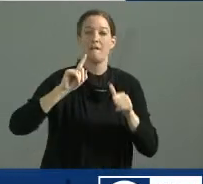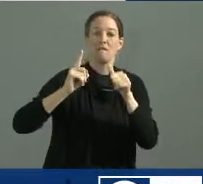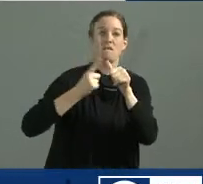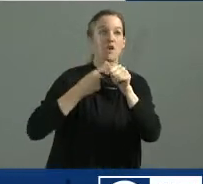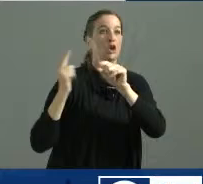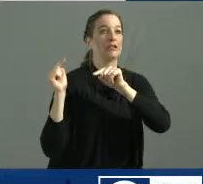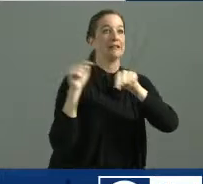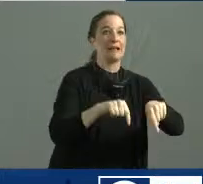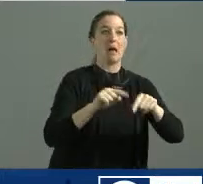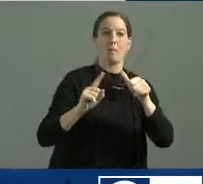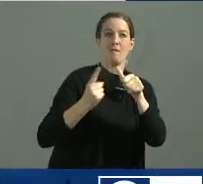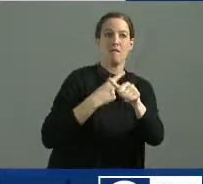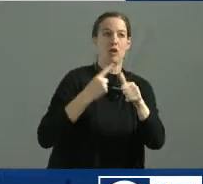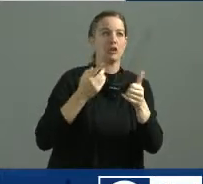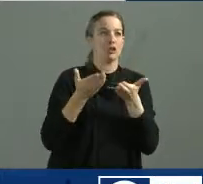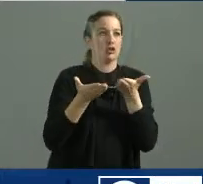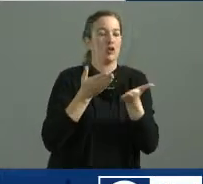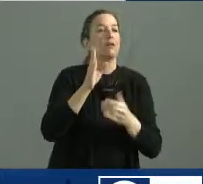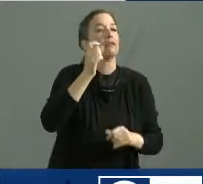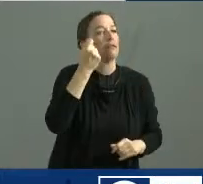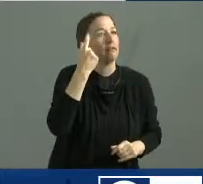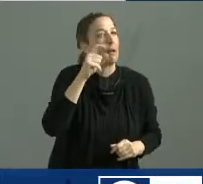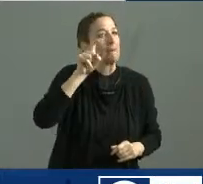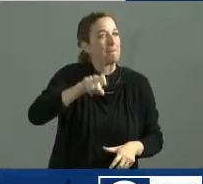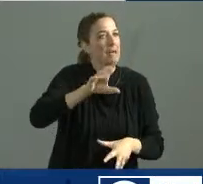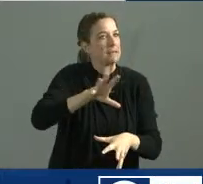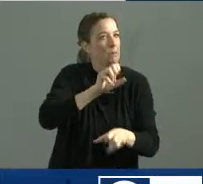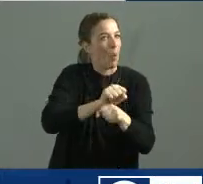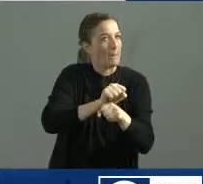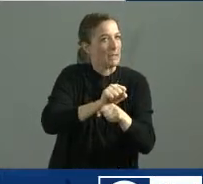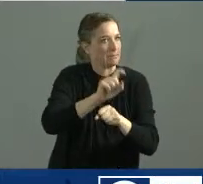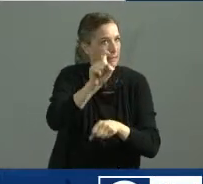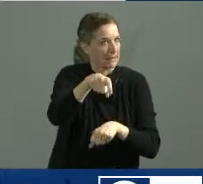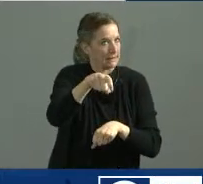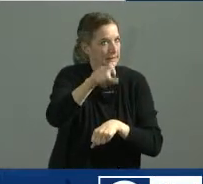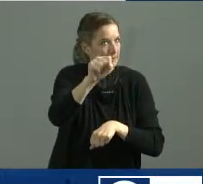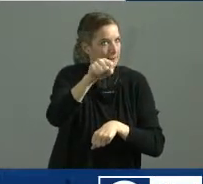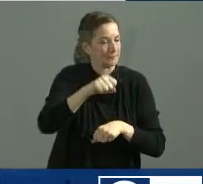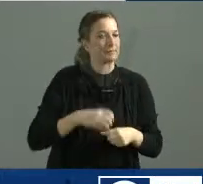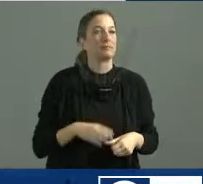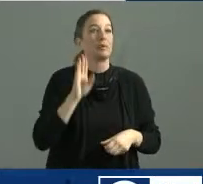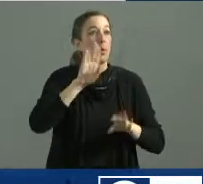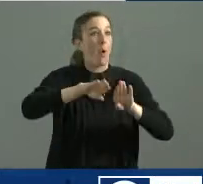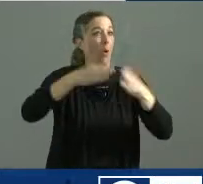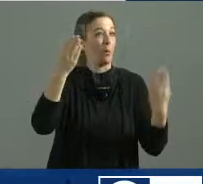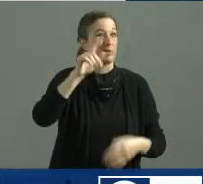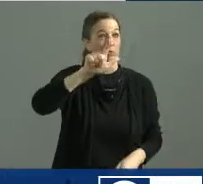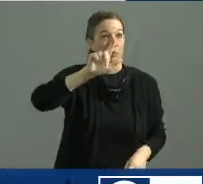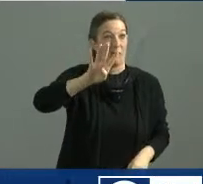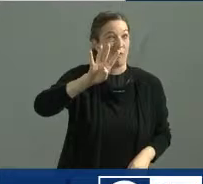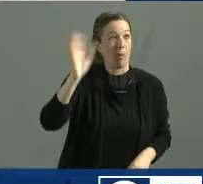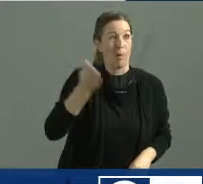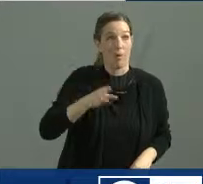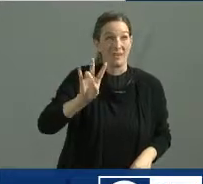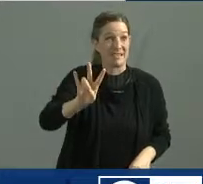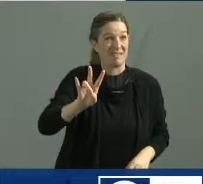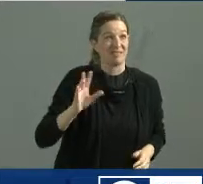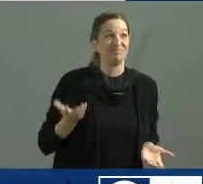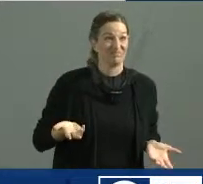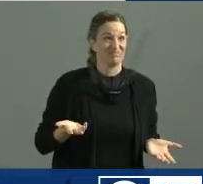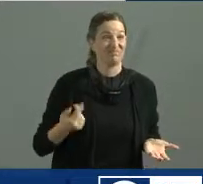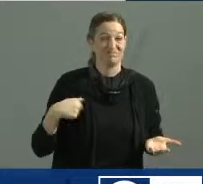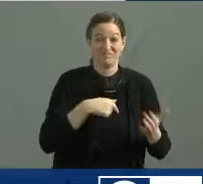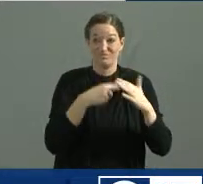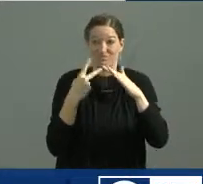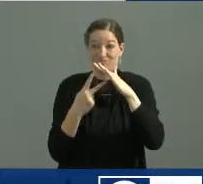appointment basis. It will be available 24/7. We're anticipating running through about once we